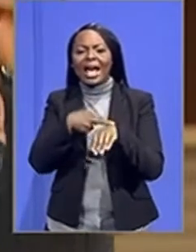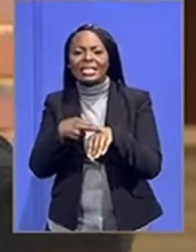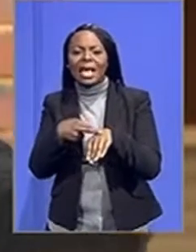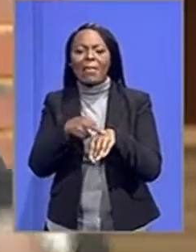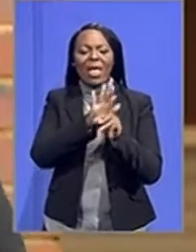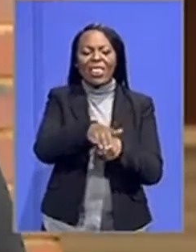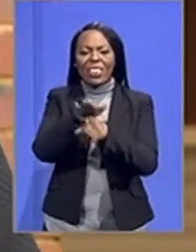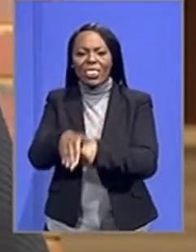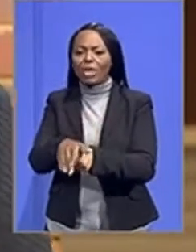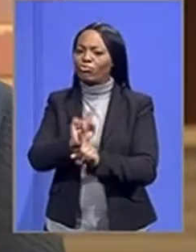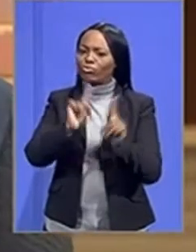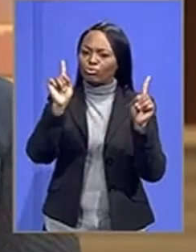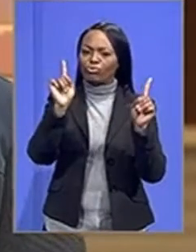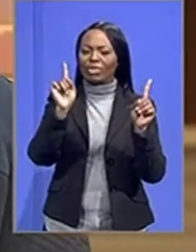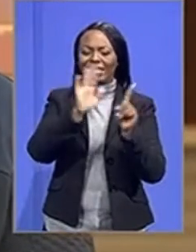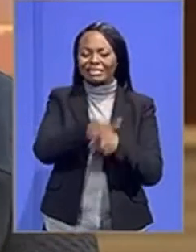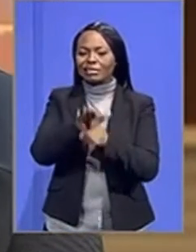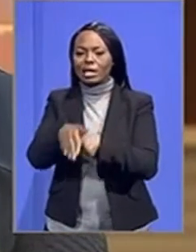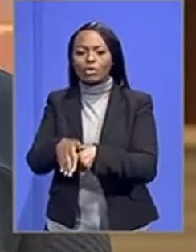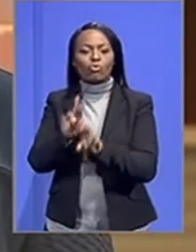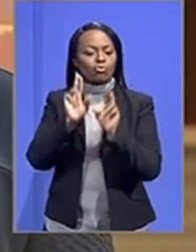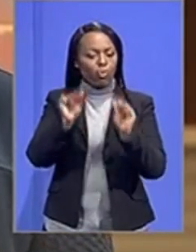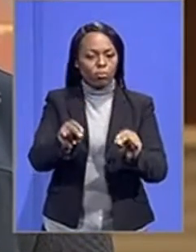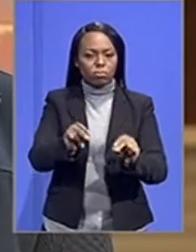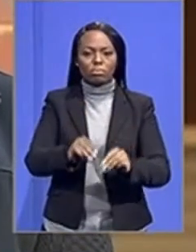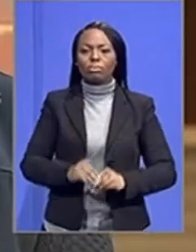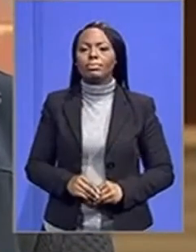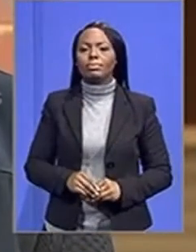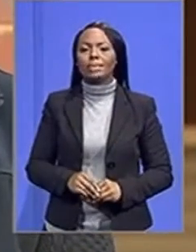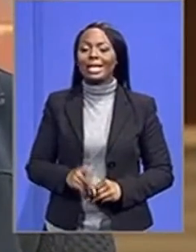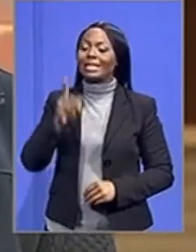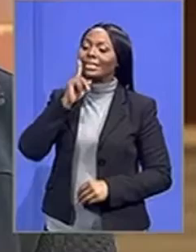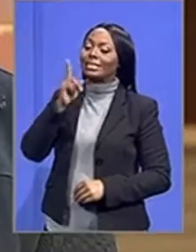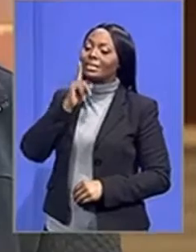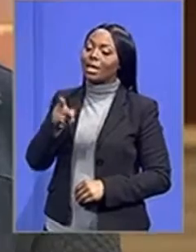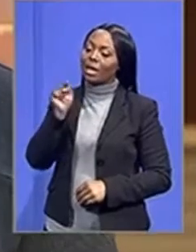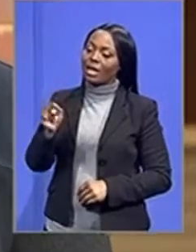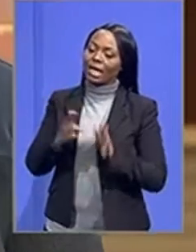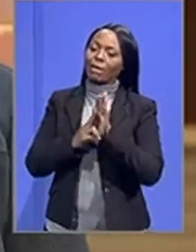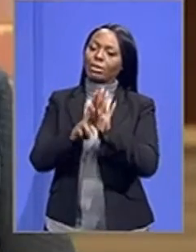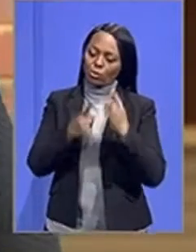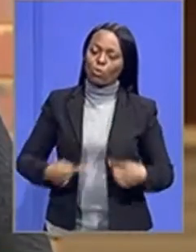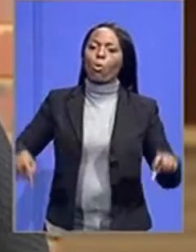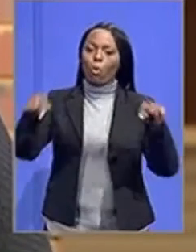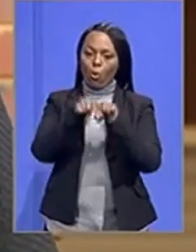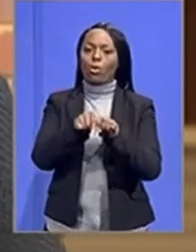can commit on behalf of this school that we'll have teachers that will represent all of us in this